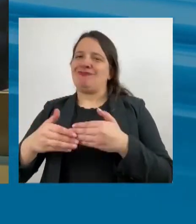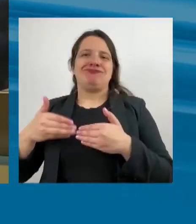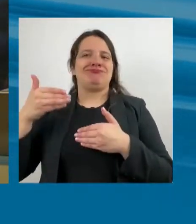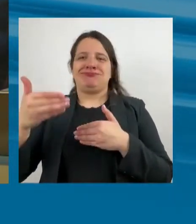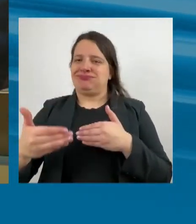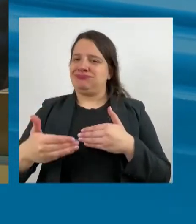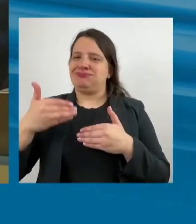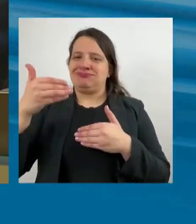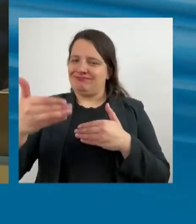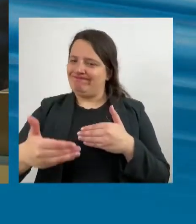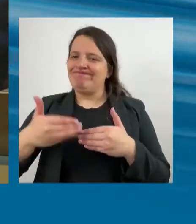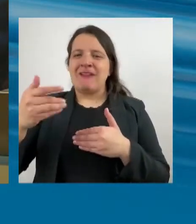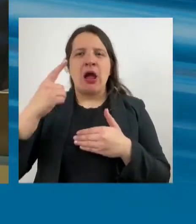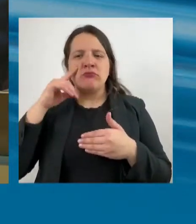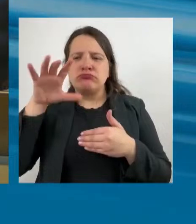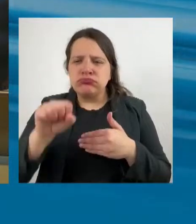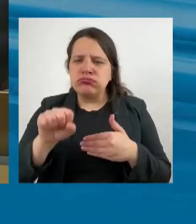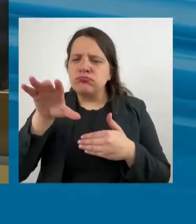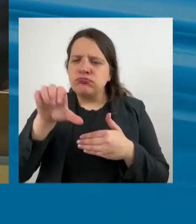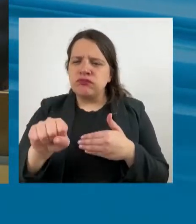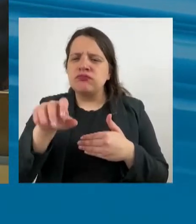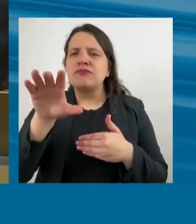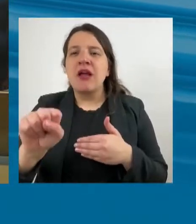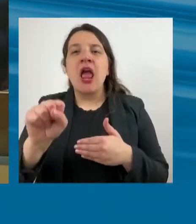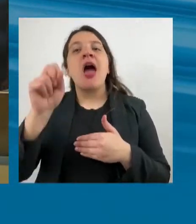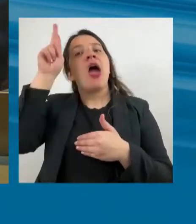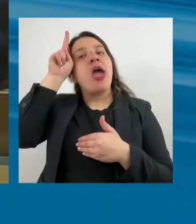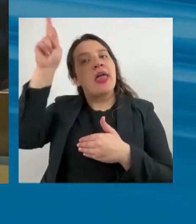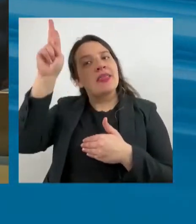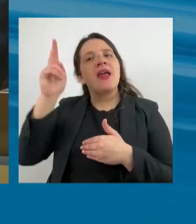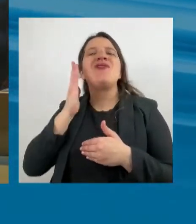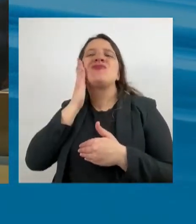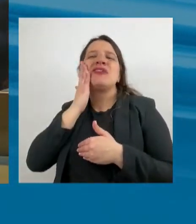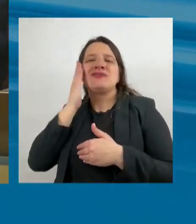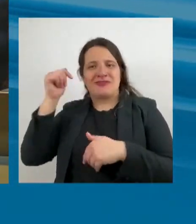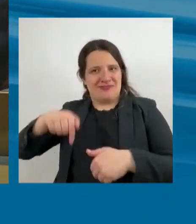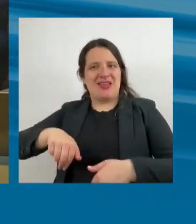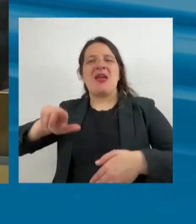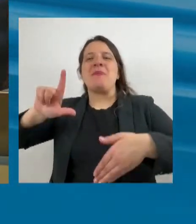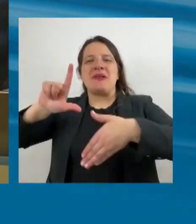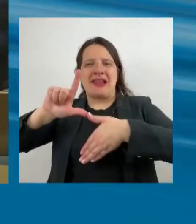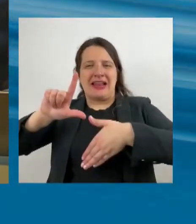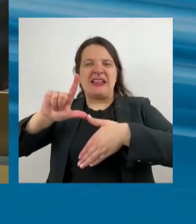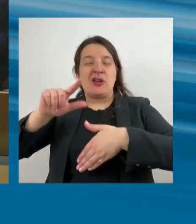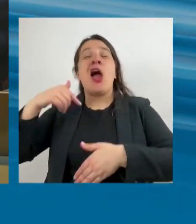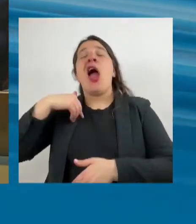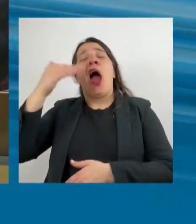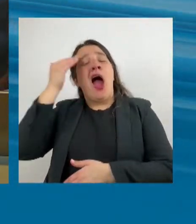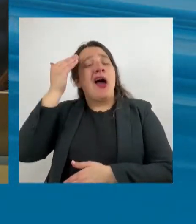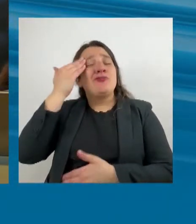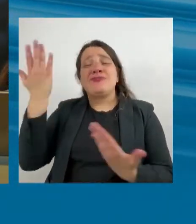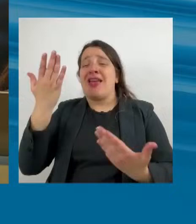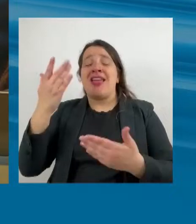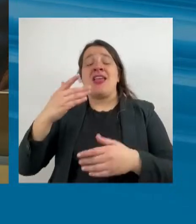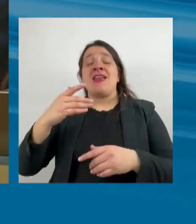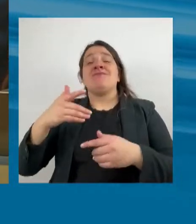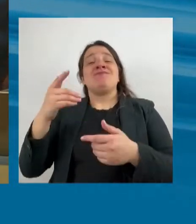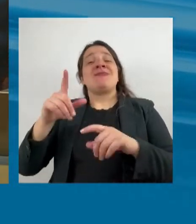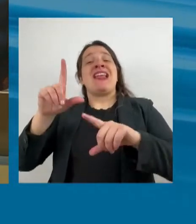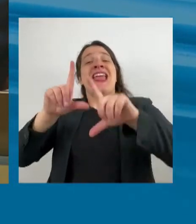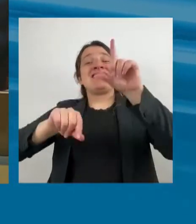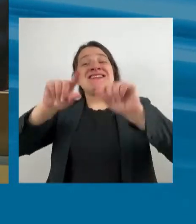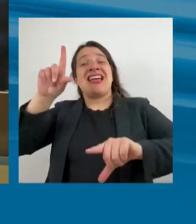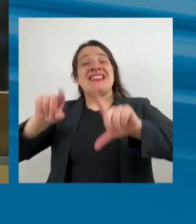done in this area of ethnic and racial identification. And we know that statistics